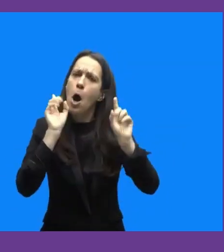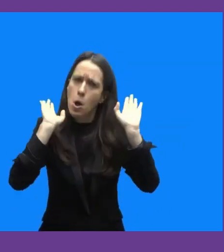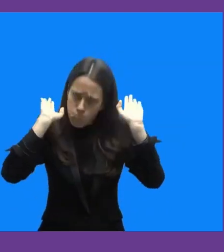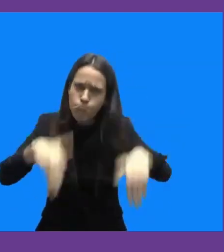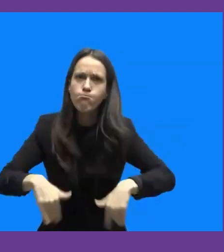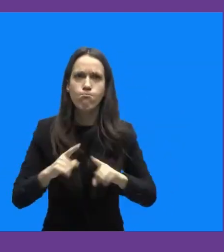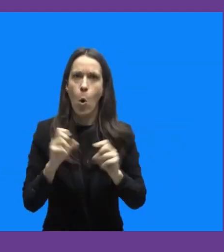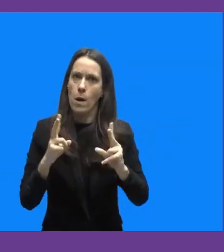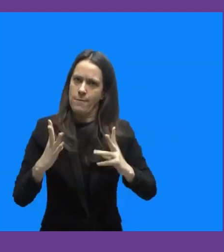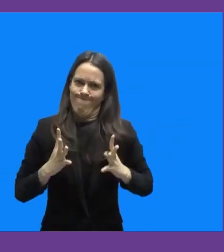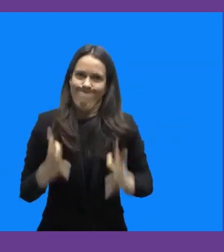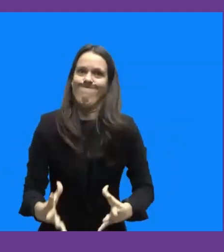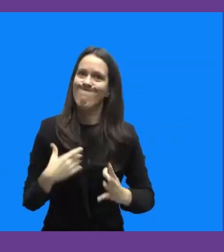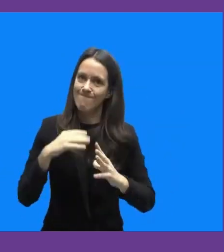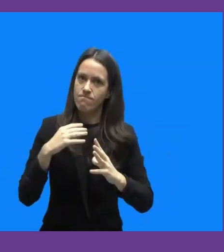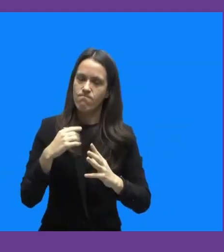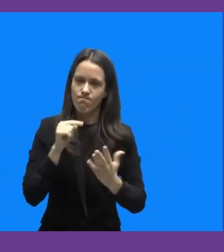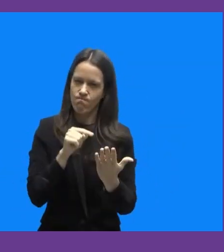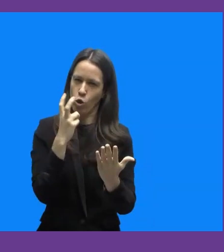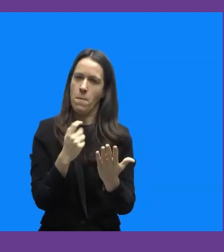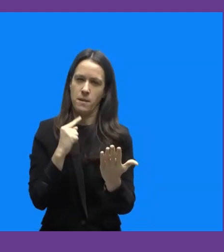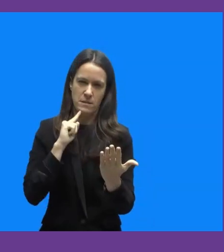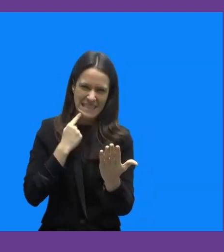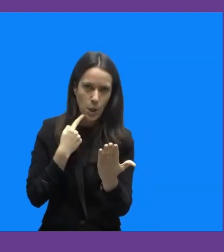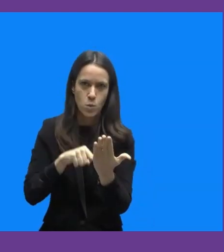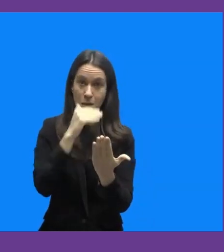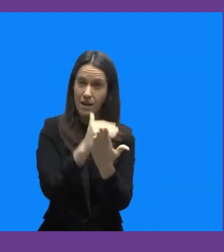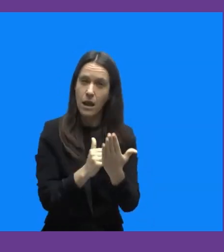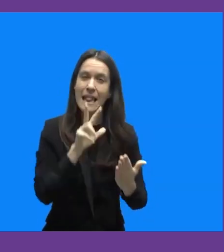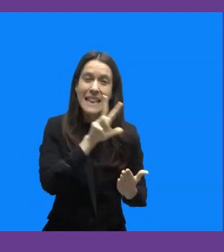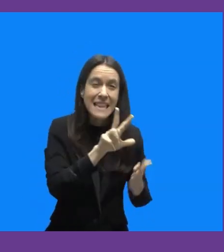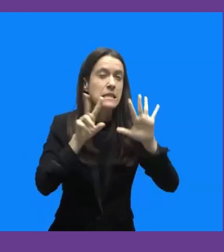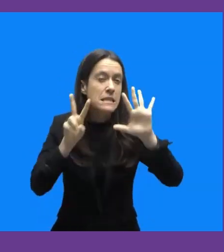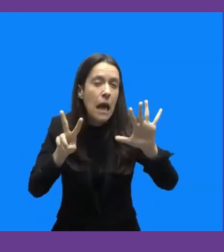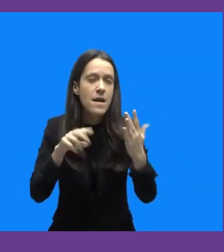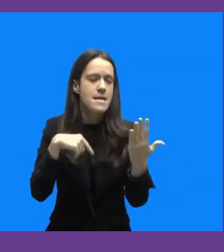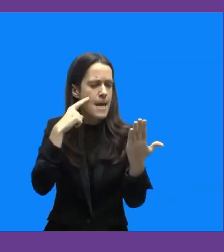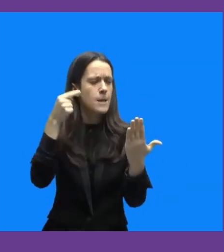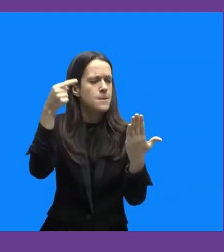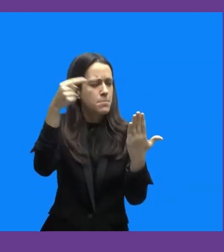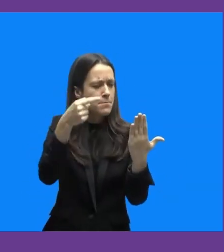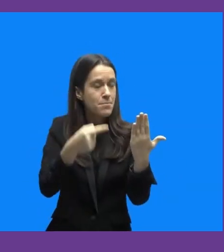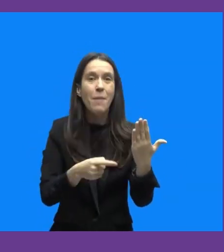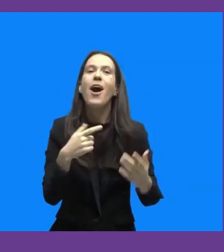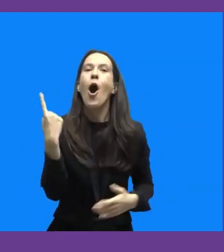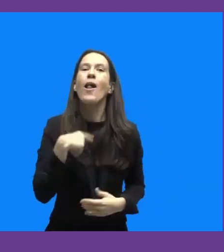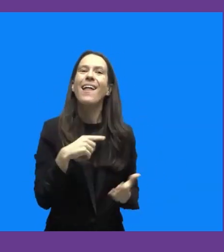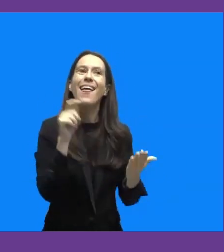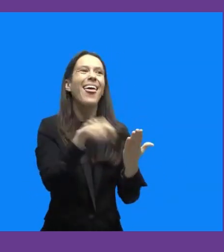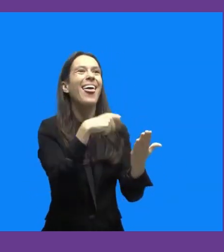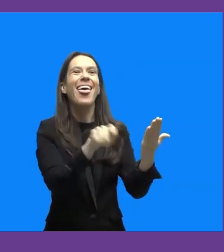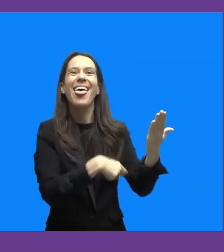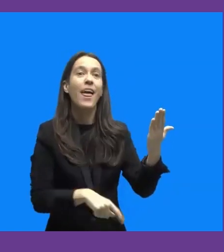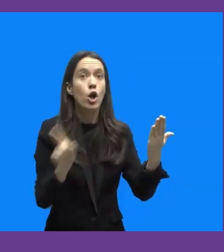Because we were asking to go through 37 indicators and also provide evidence and observations. If